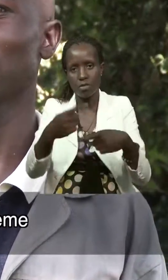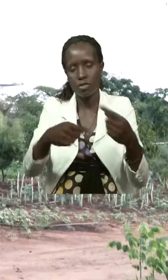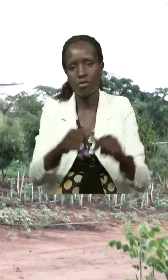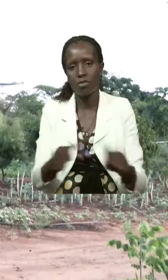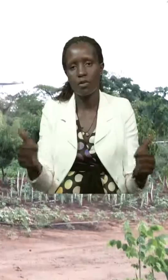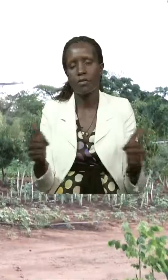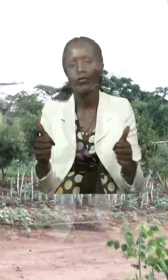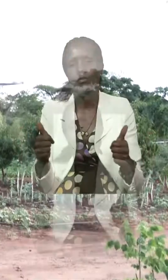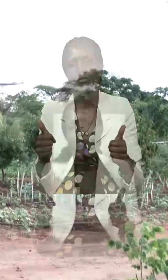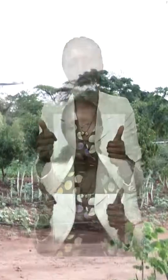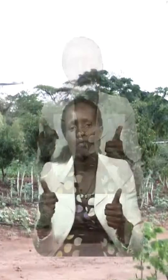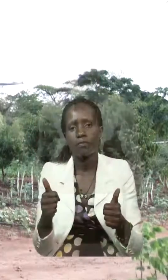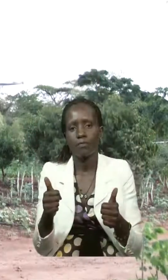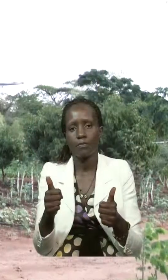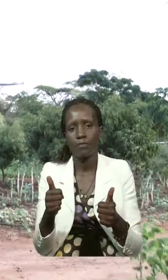vizuri.